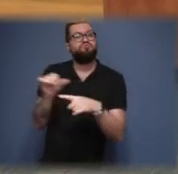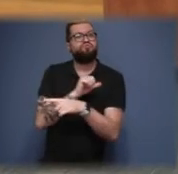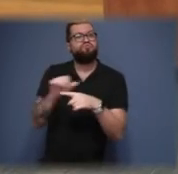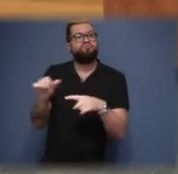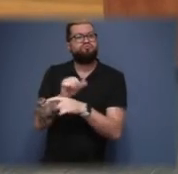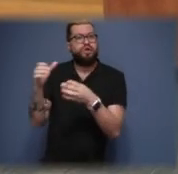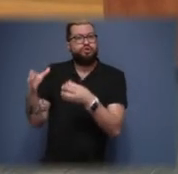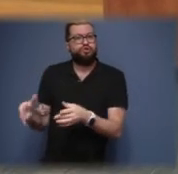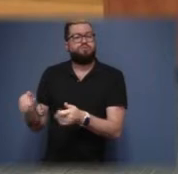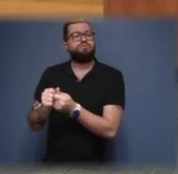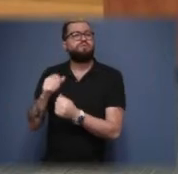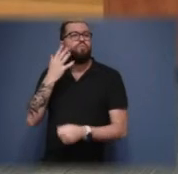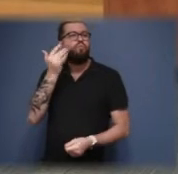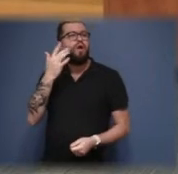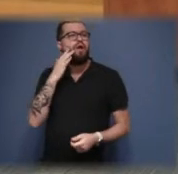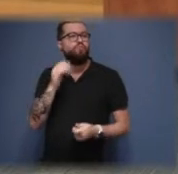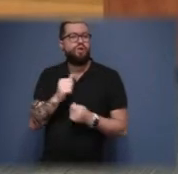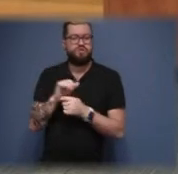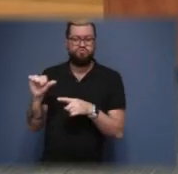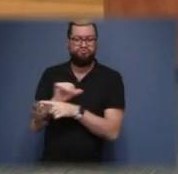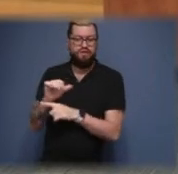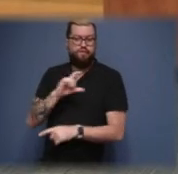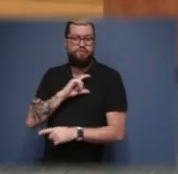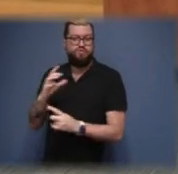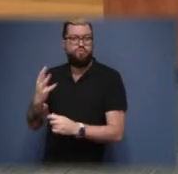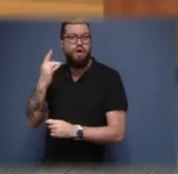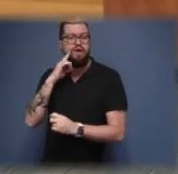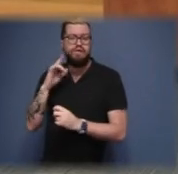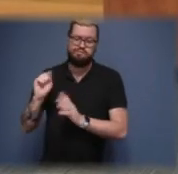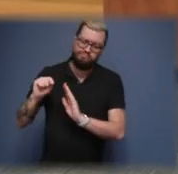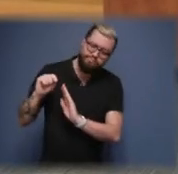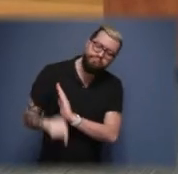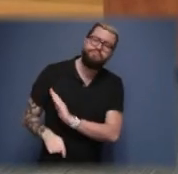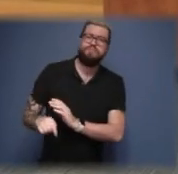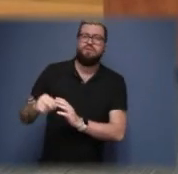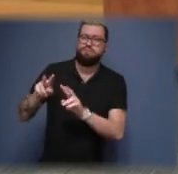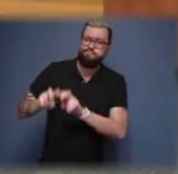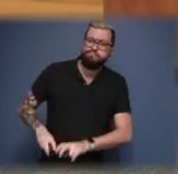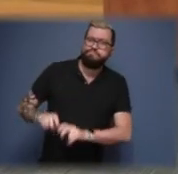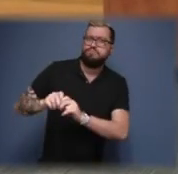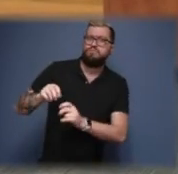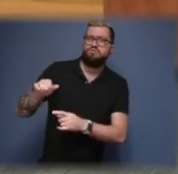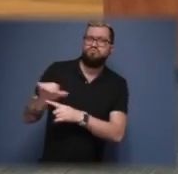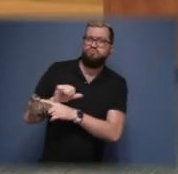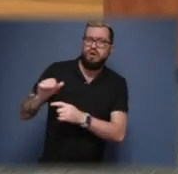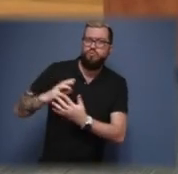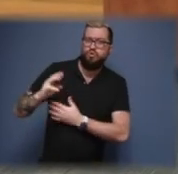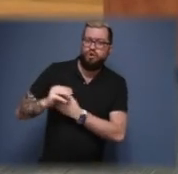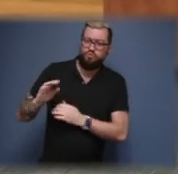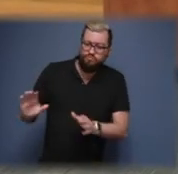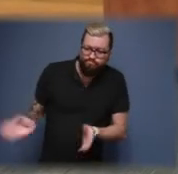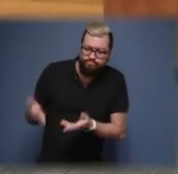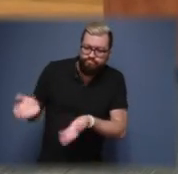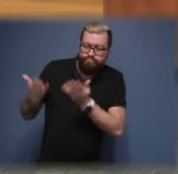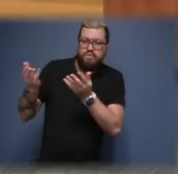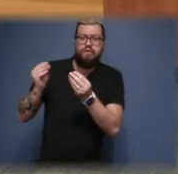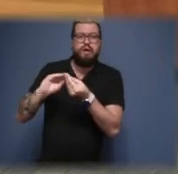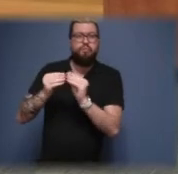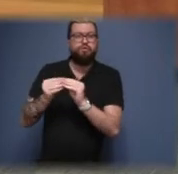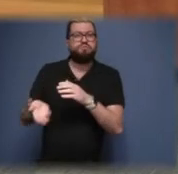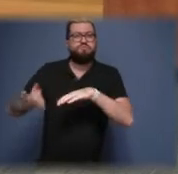very extensive training program to bring our staffing back up, which is now up over